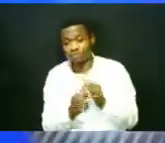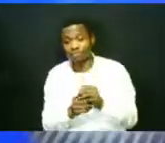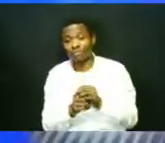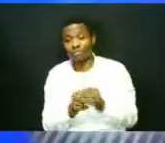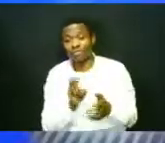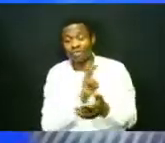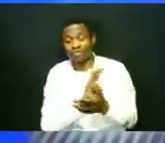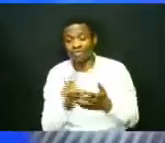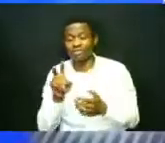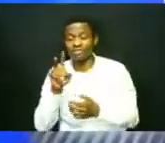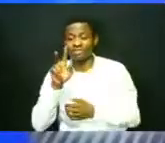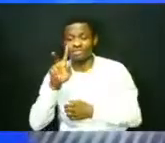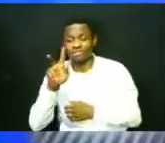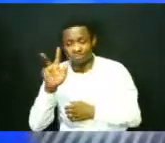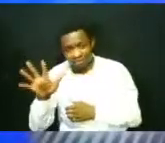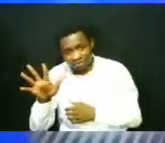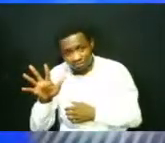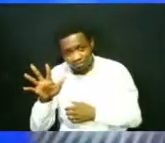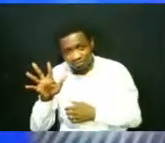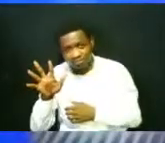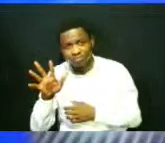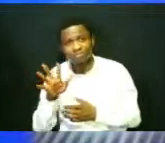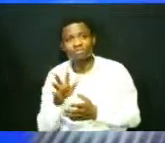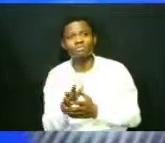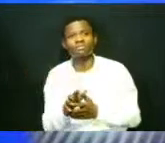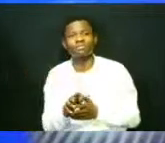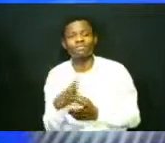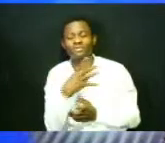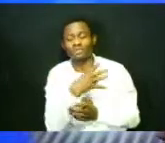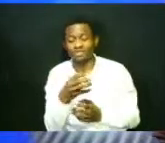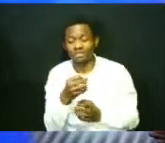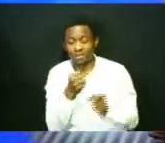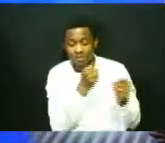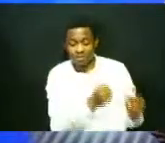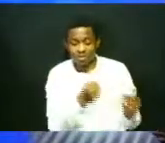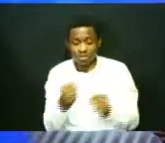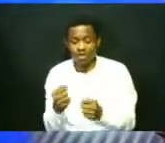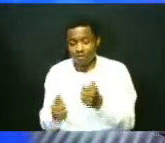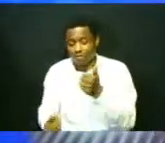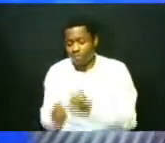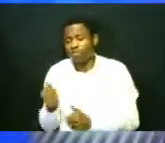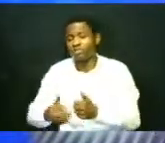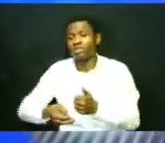Verse 35 again. And the power of the Most High